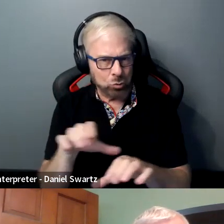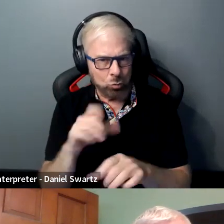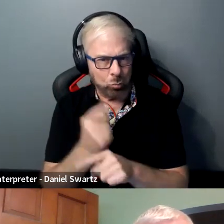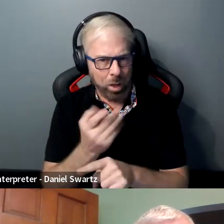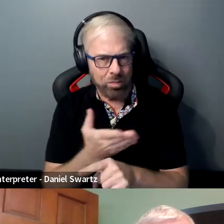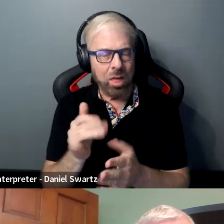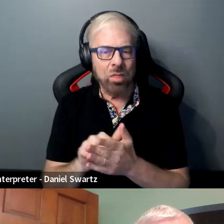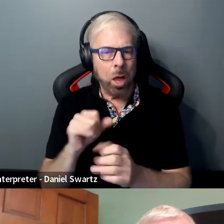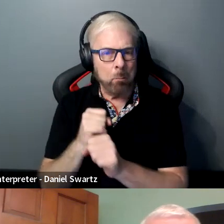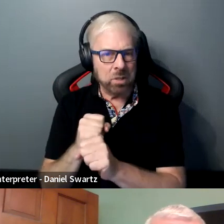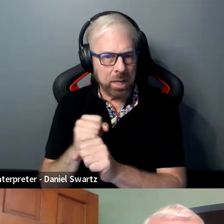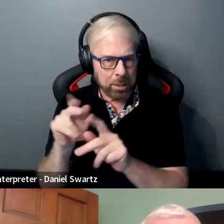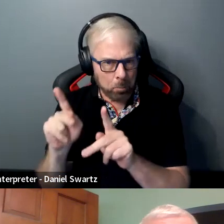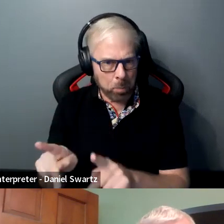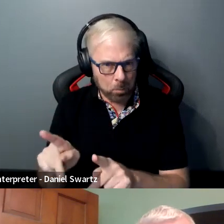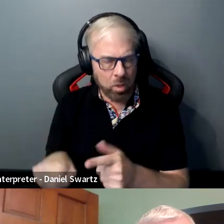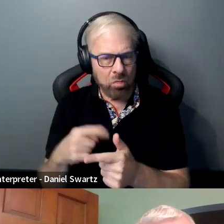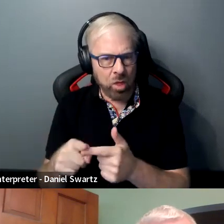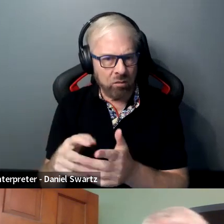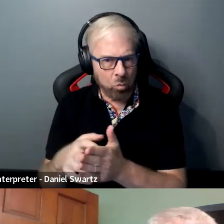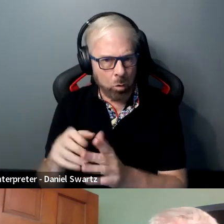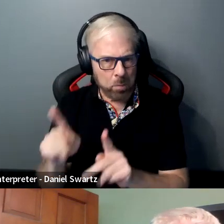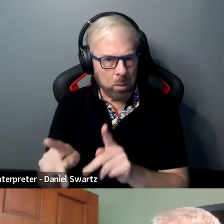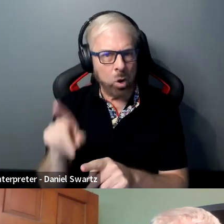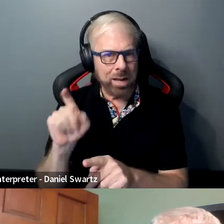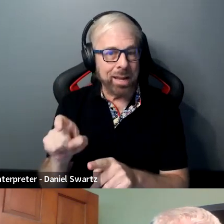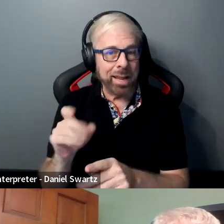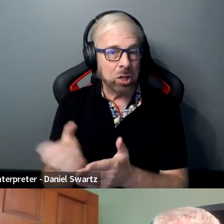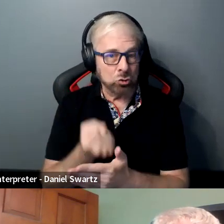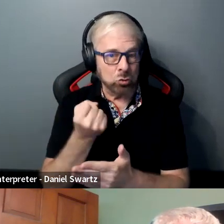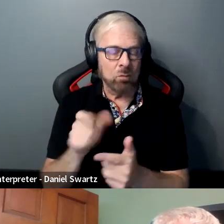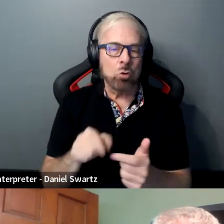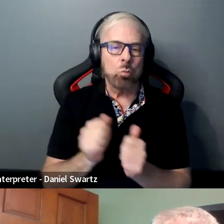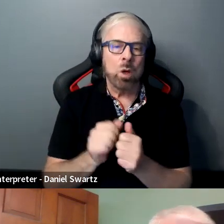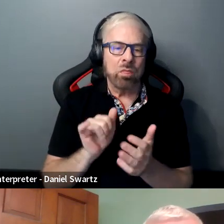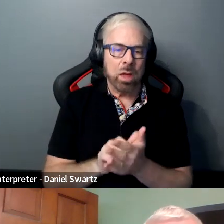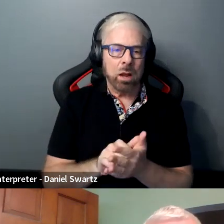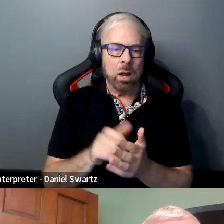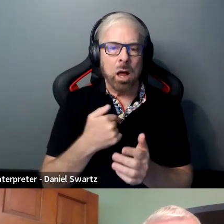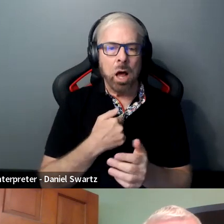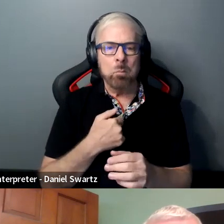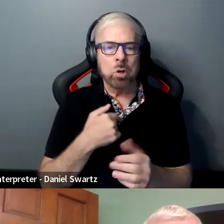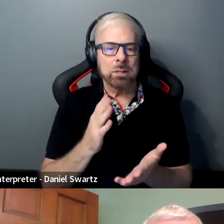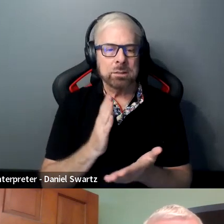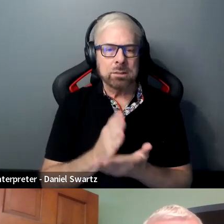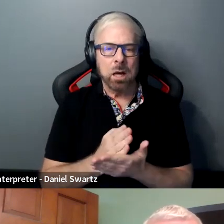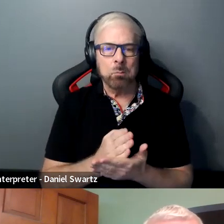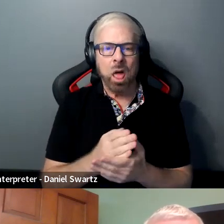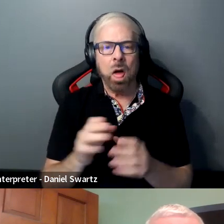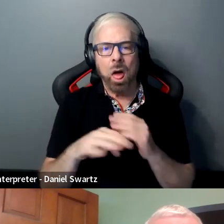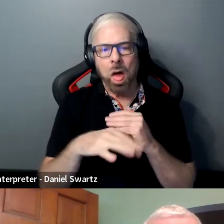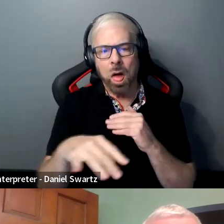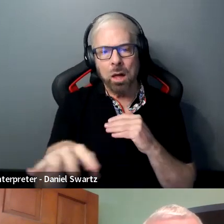and people that are vulnerable need and deserve. So with that, I'm going to quit rambling,